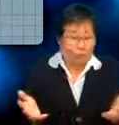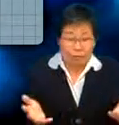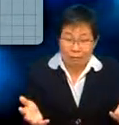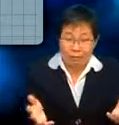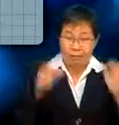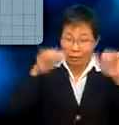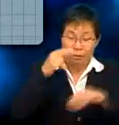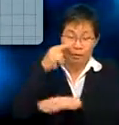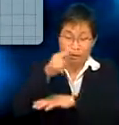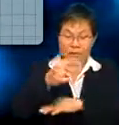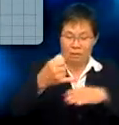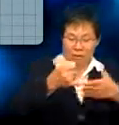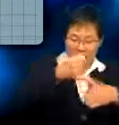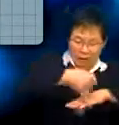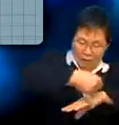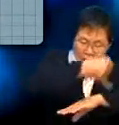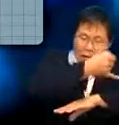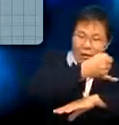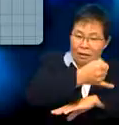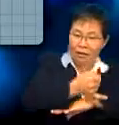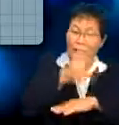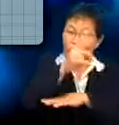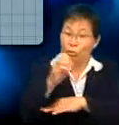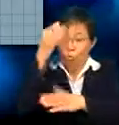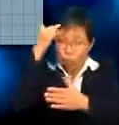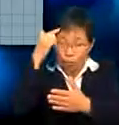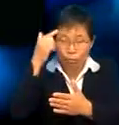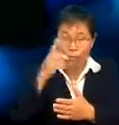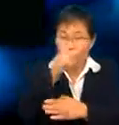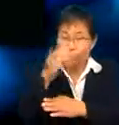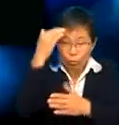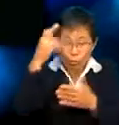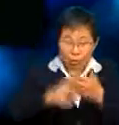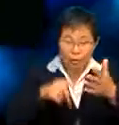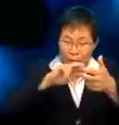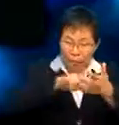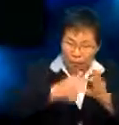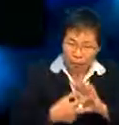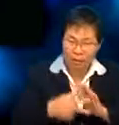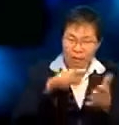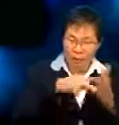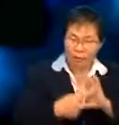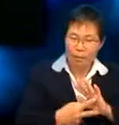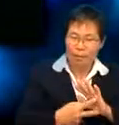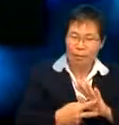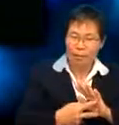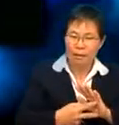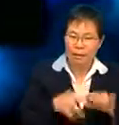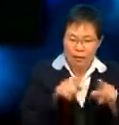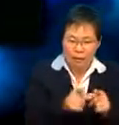can you see the line? Do you know what it means? It means that the length of the